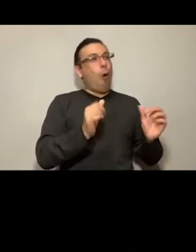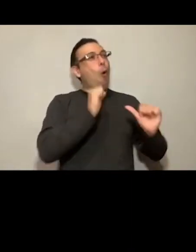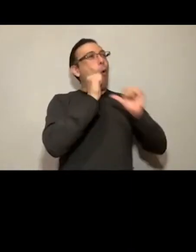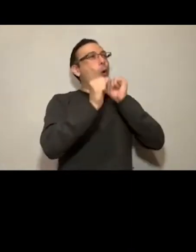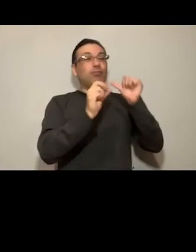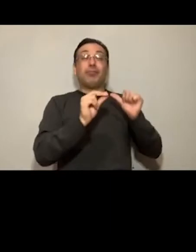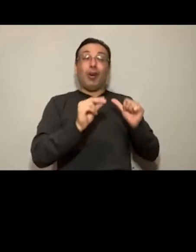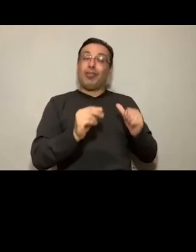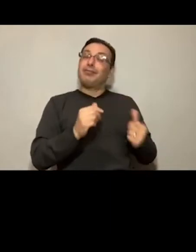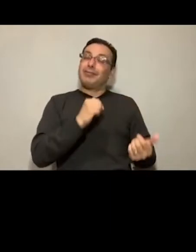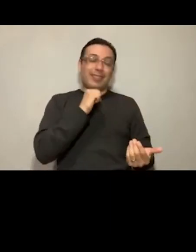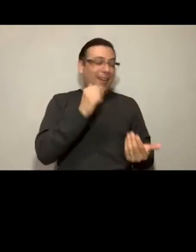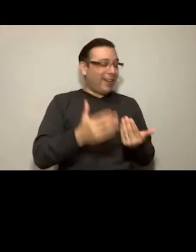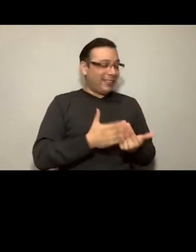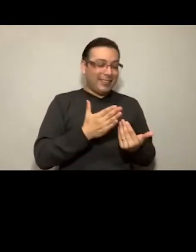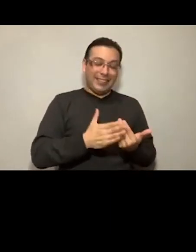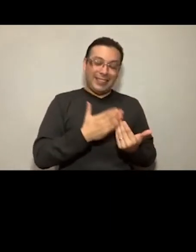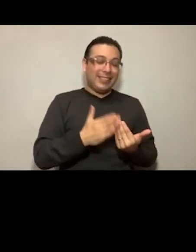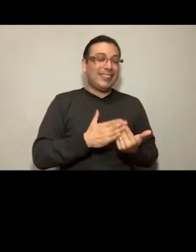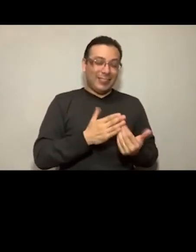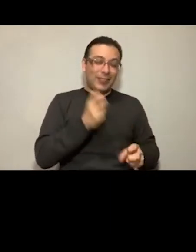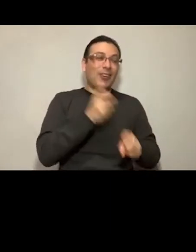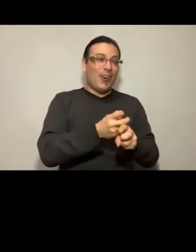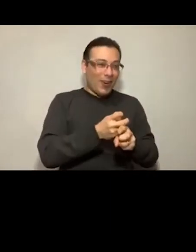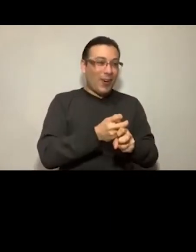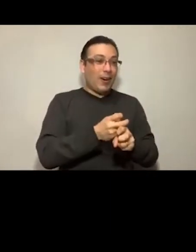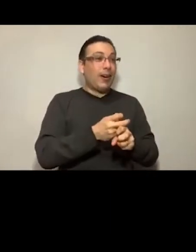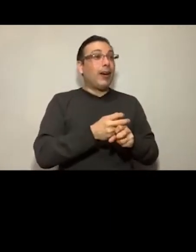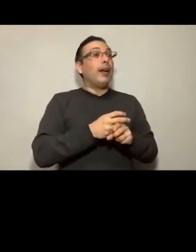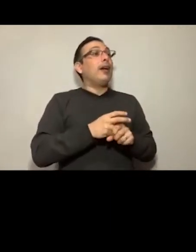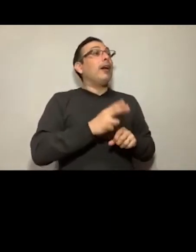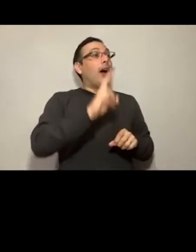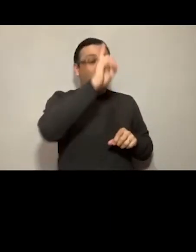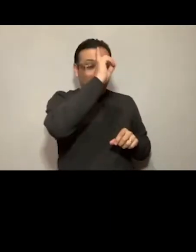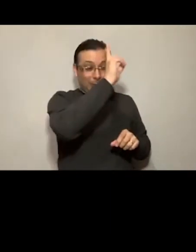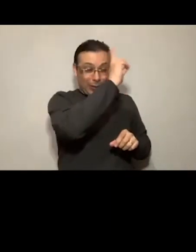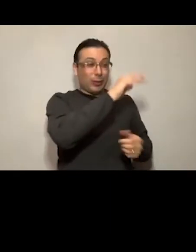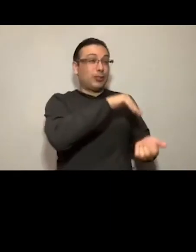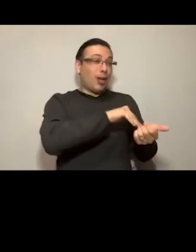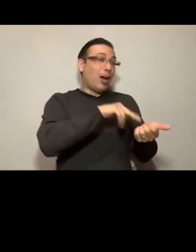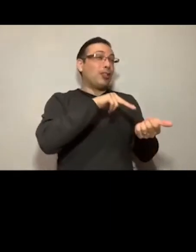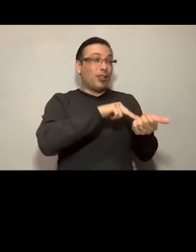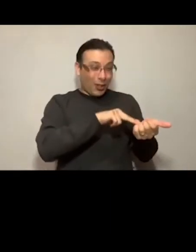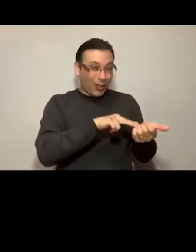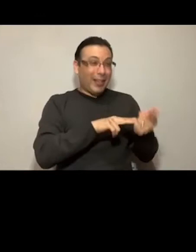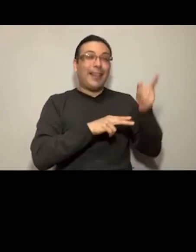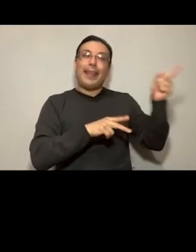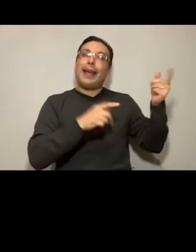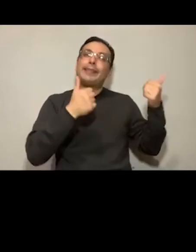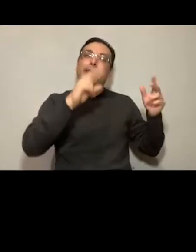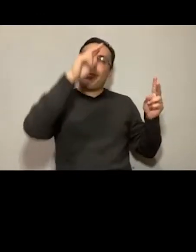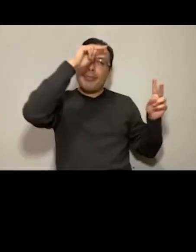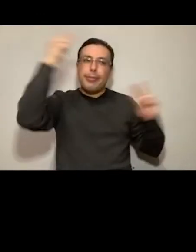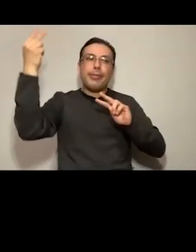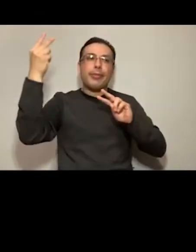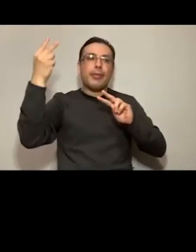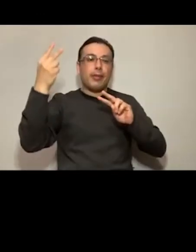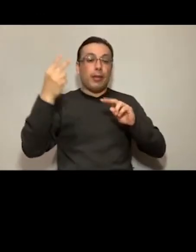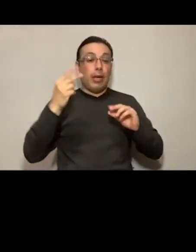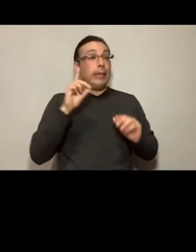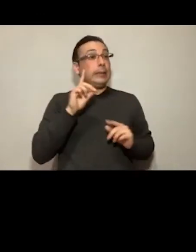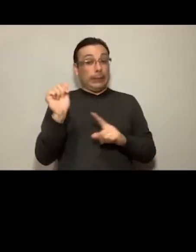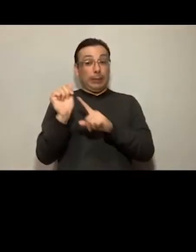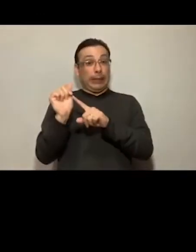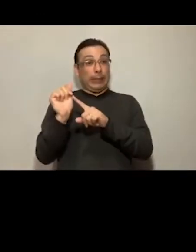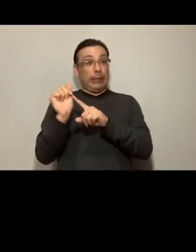is still a profession that needs to understand that disability does not equal inability, right? Just because